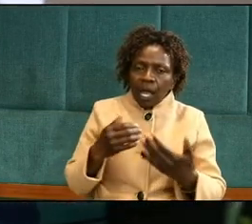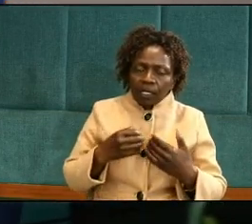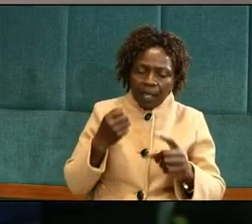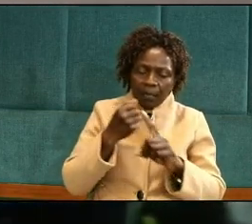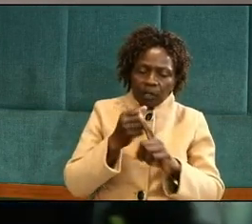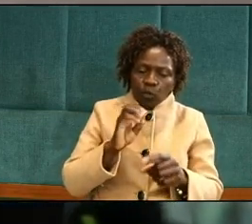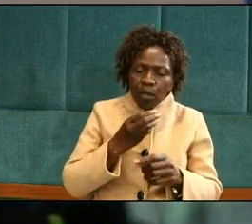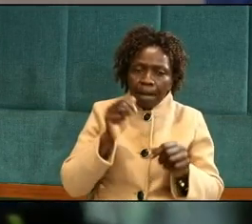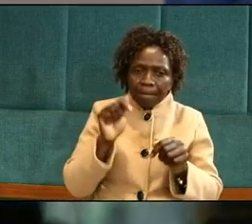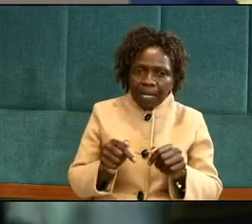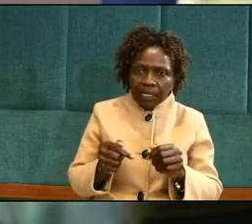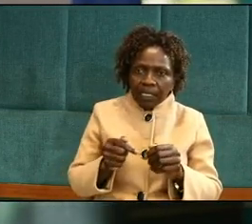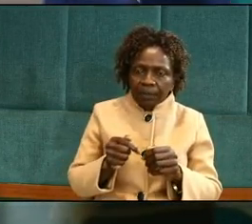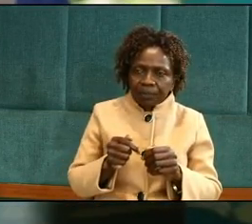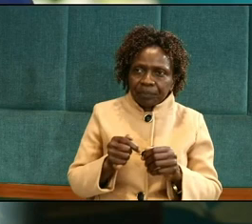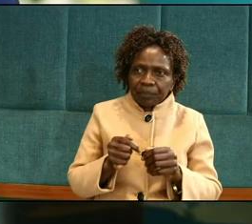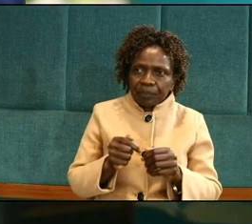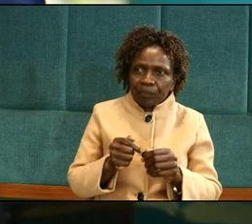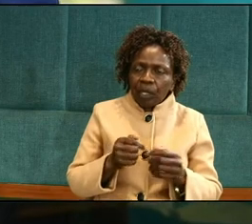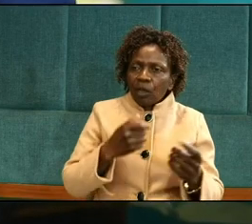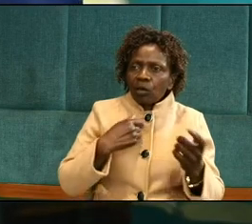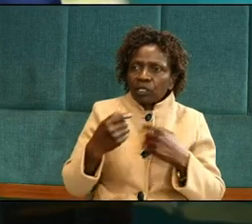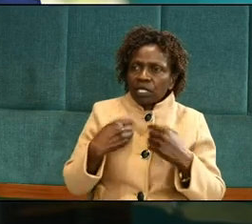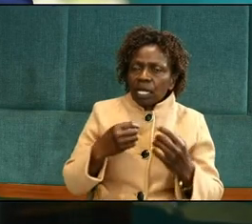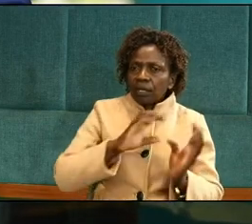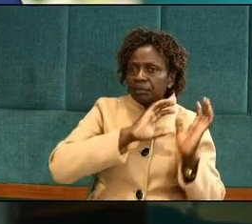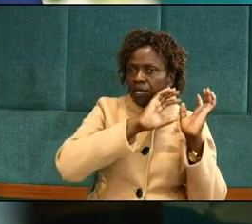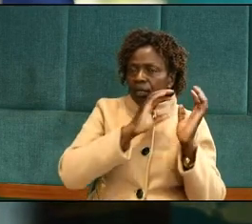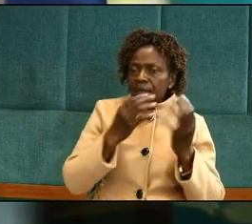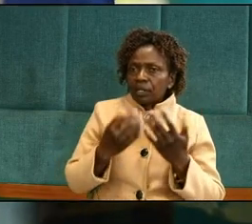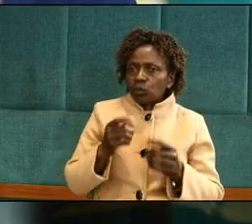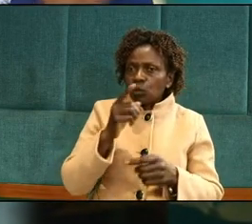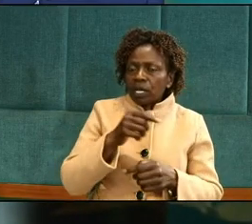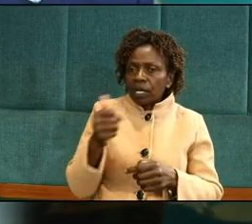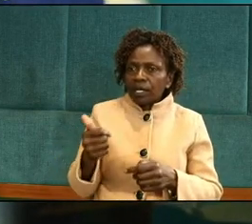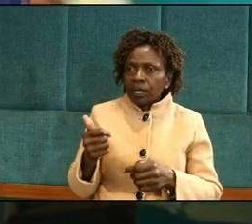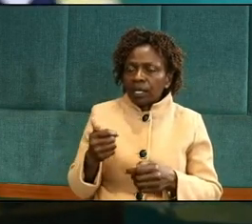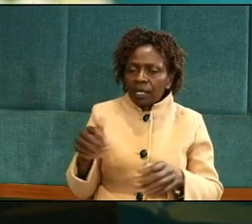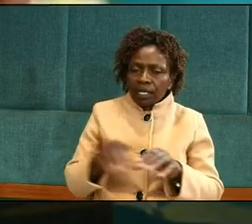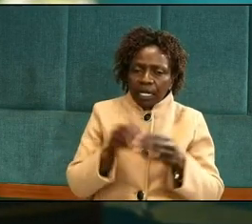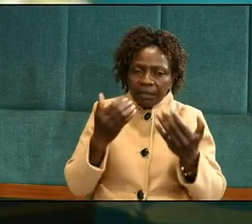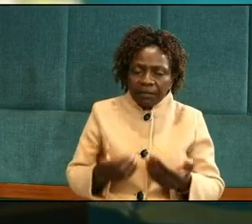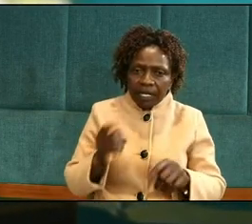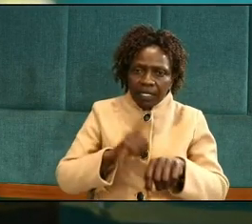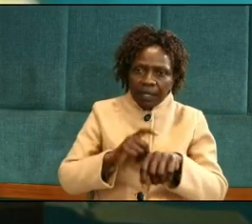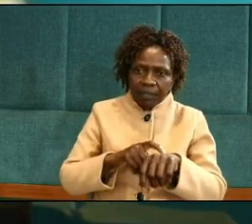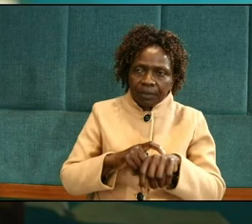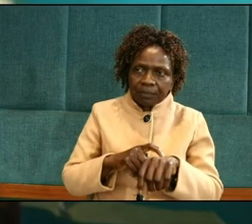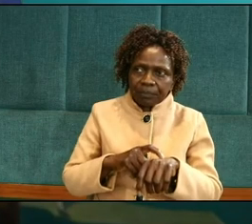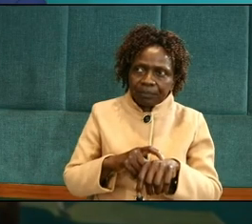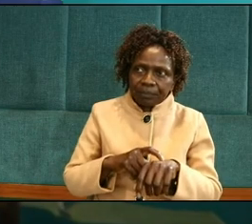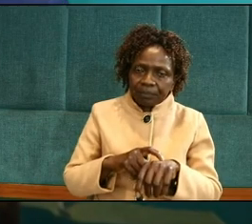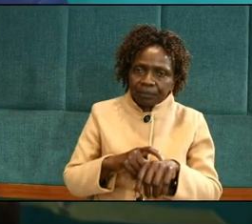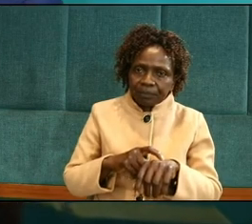to tolerate and be there for one another in difficult times when you see certain